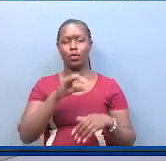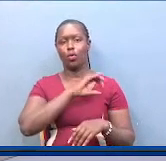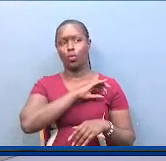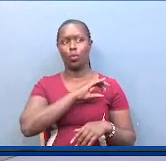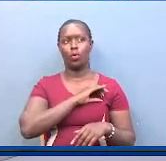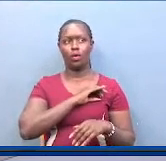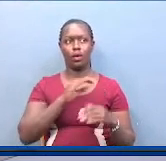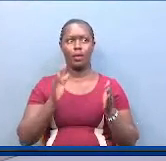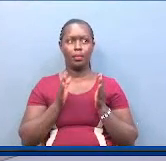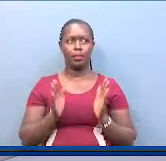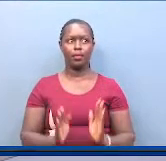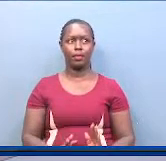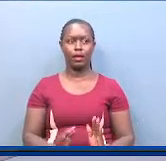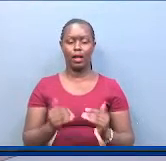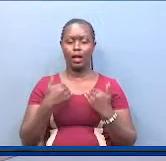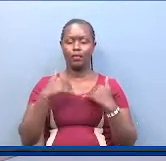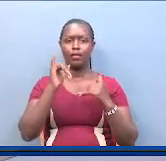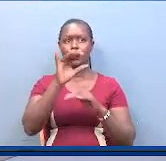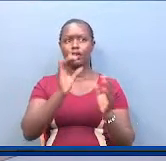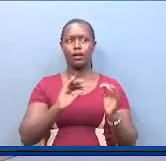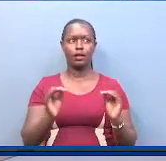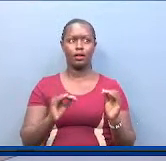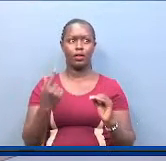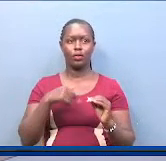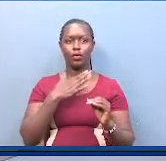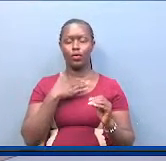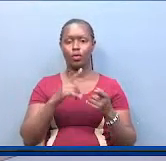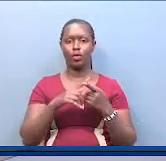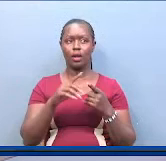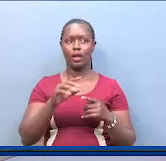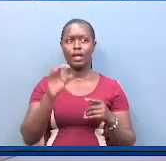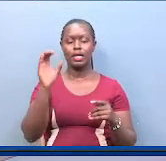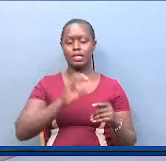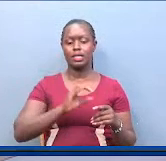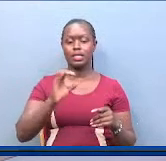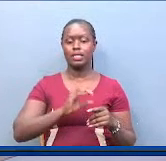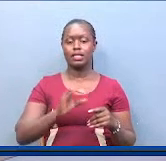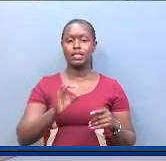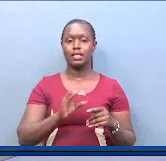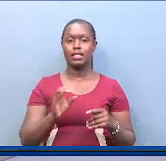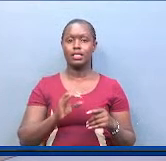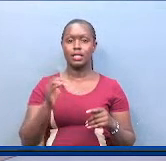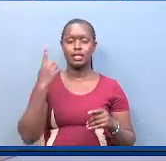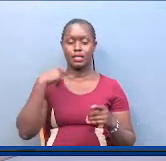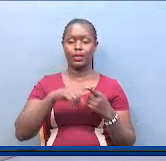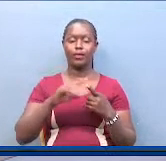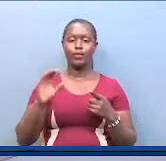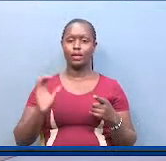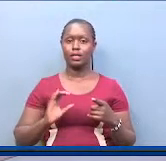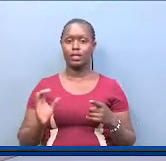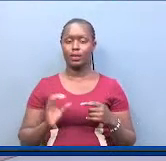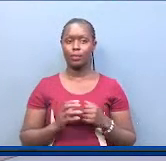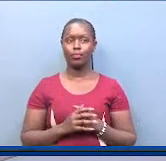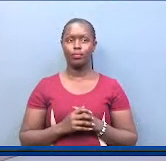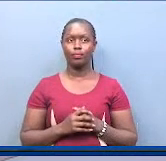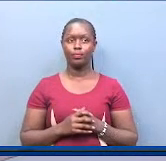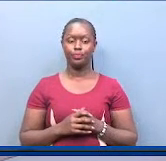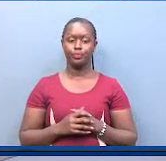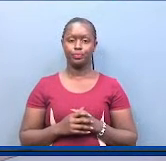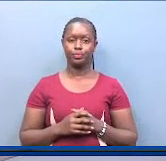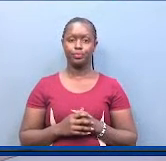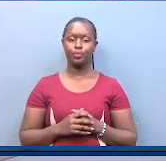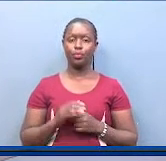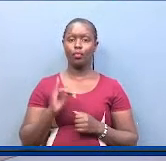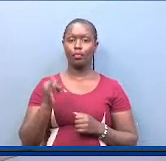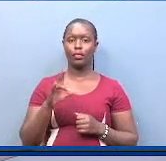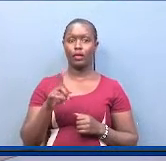jets. Martha Karua doesn't have that. All right. We want Wajiko, we want Wajiko for Wajiko. Dennis, Julia talks